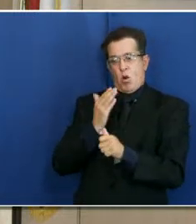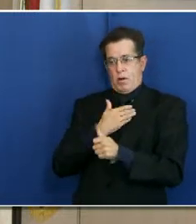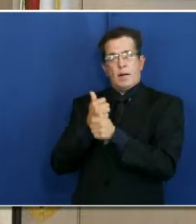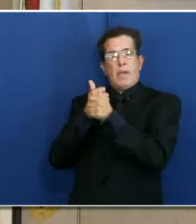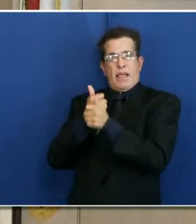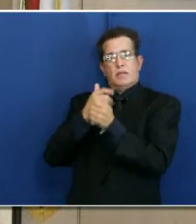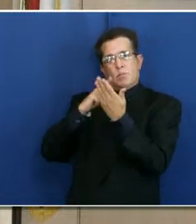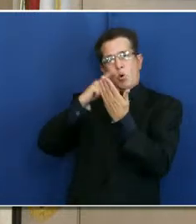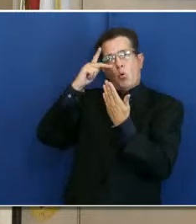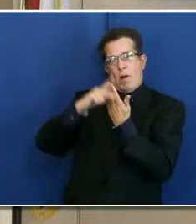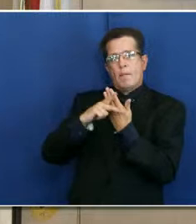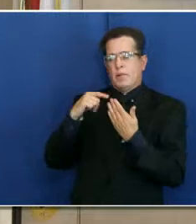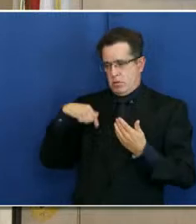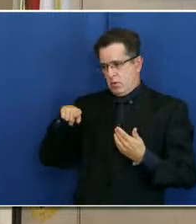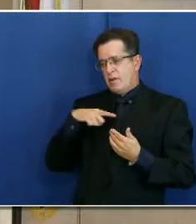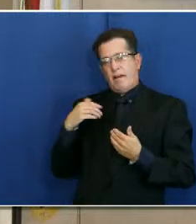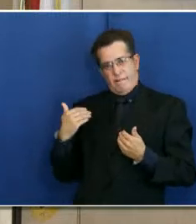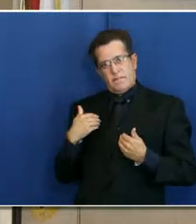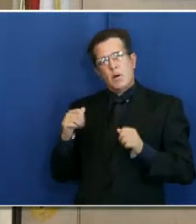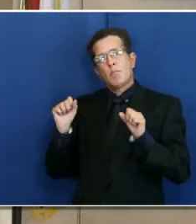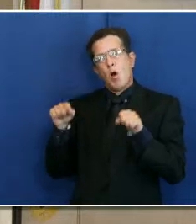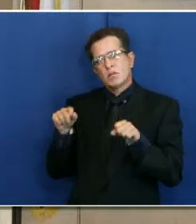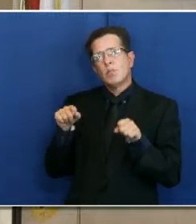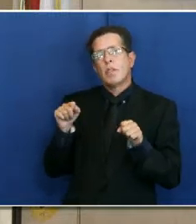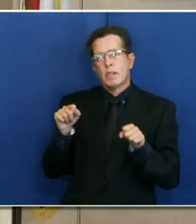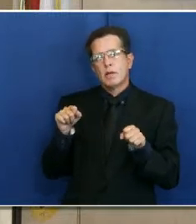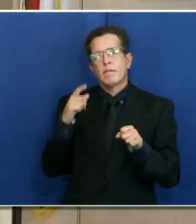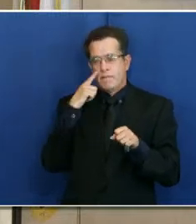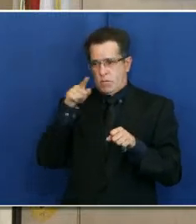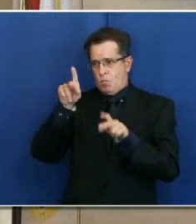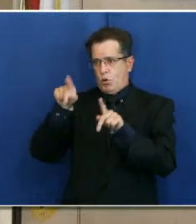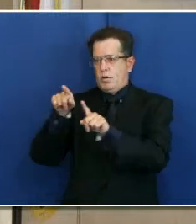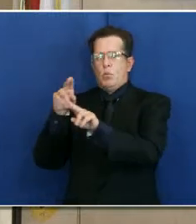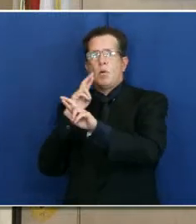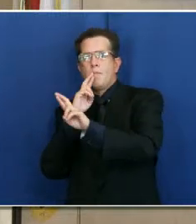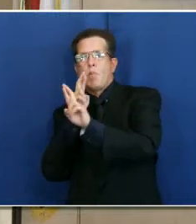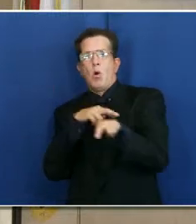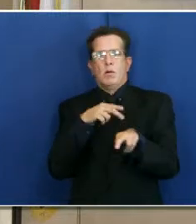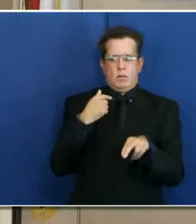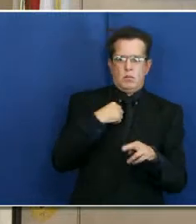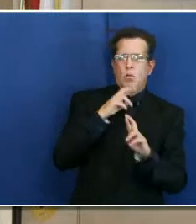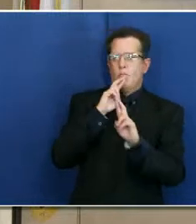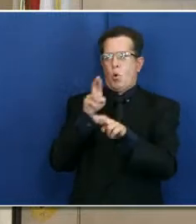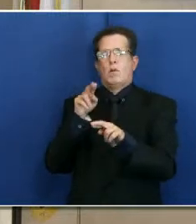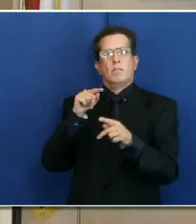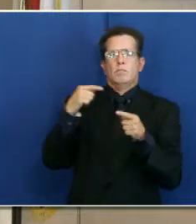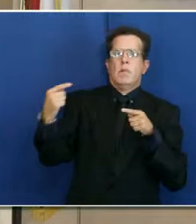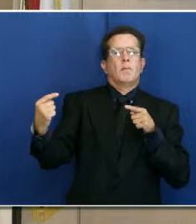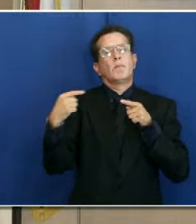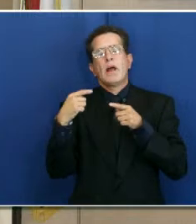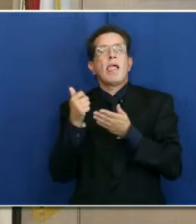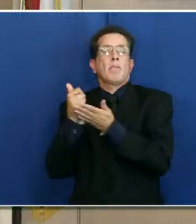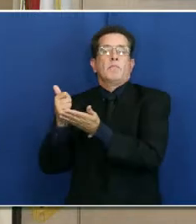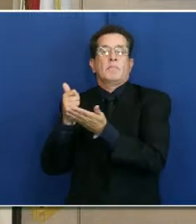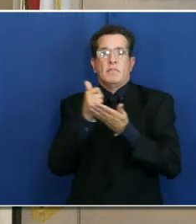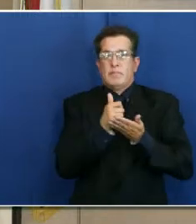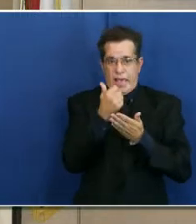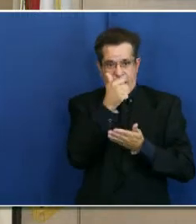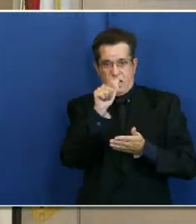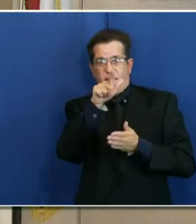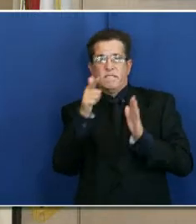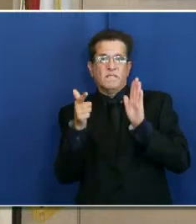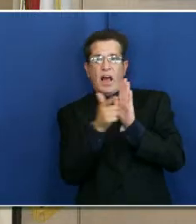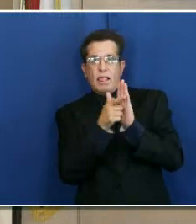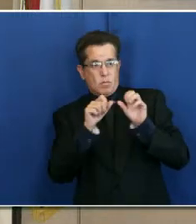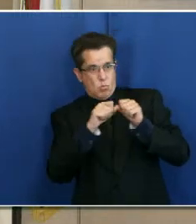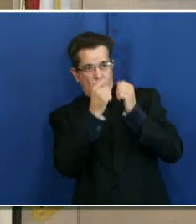that's an opportunity for individuals to report any situations such as any violations that they feel